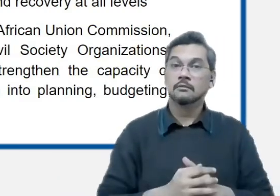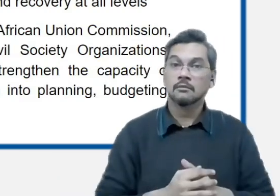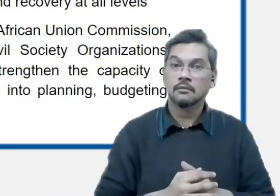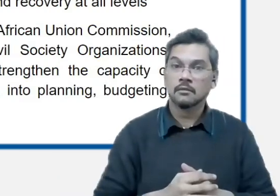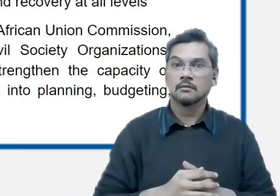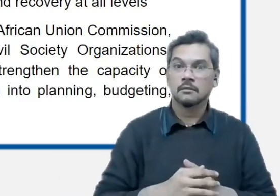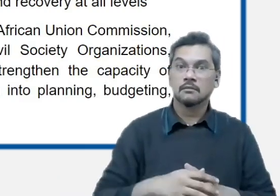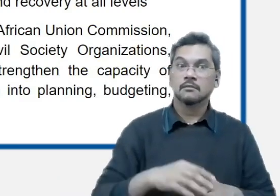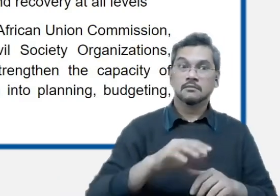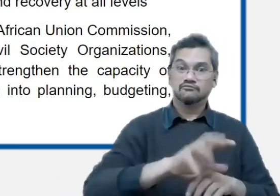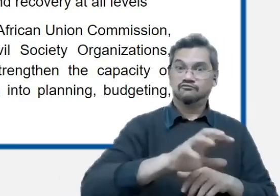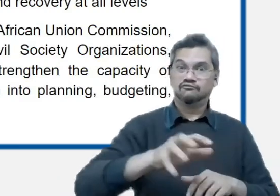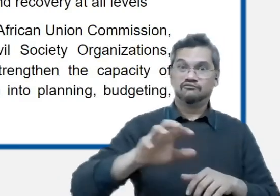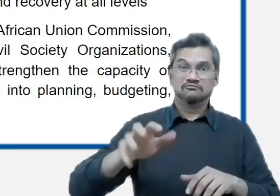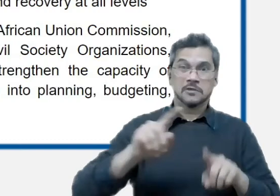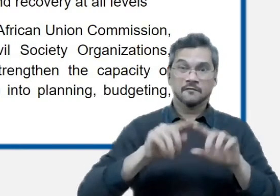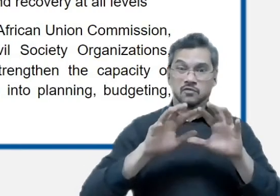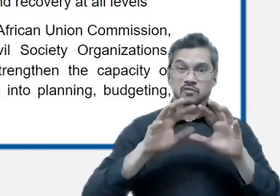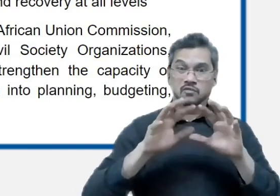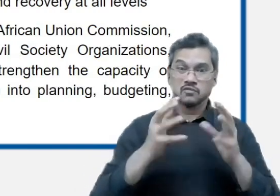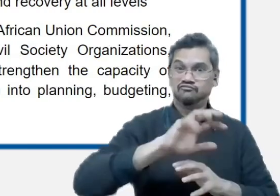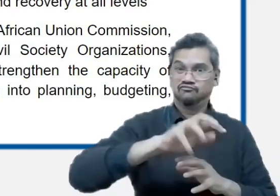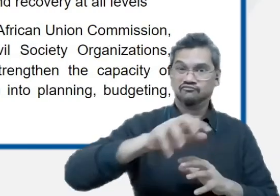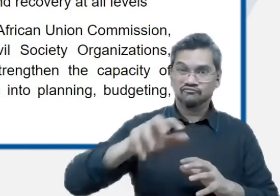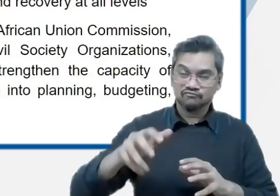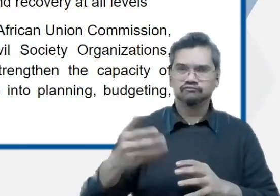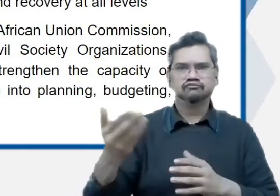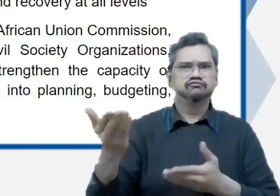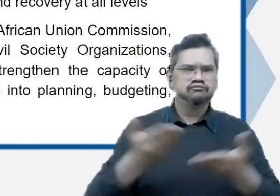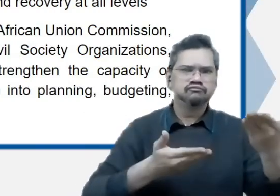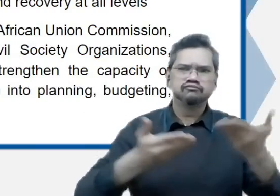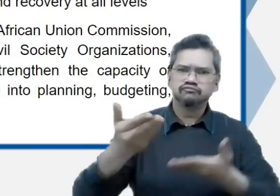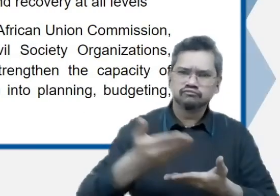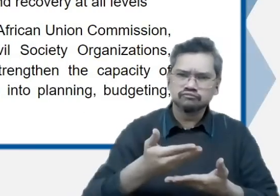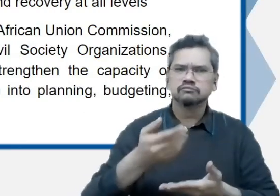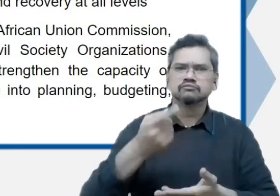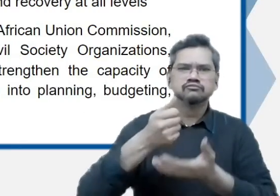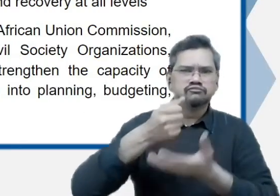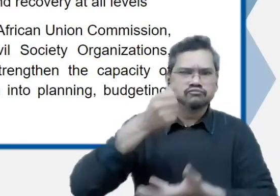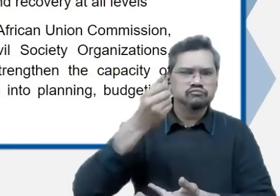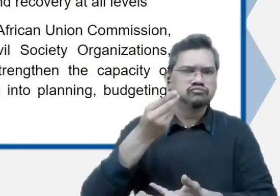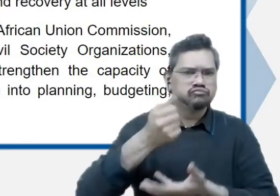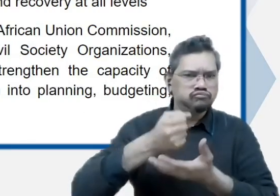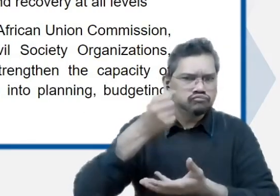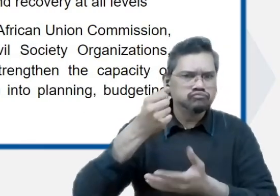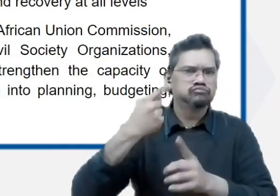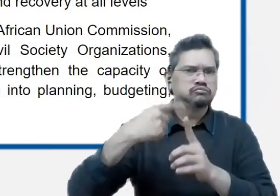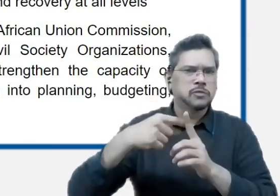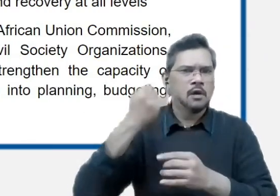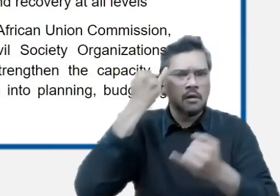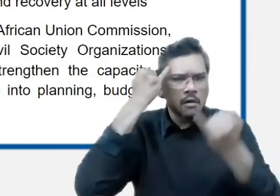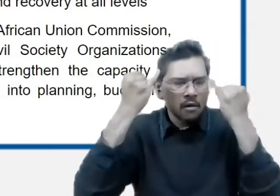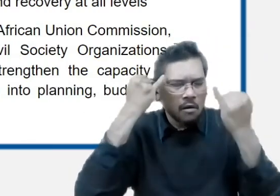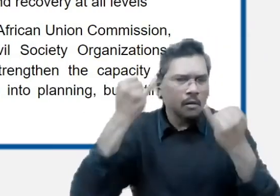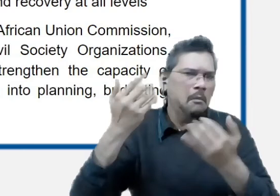as to establish innovative financing solutions for the implementation of the gender-sensitive and inclusive disaster risk